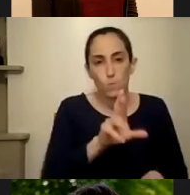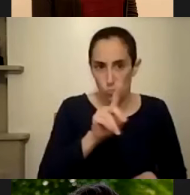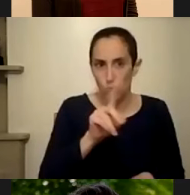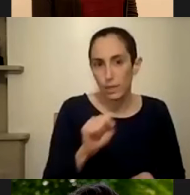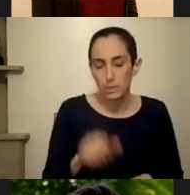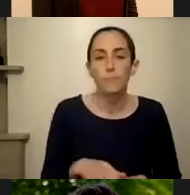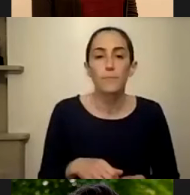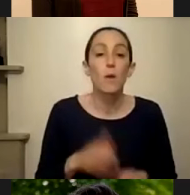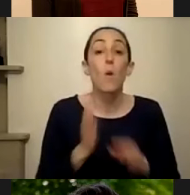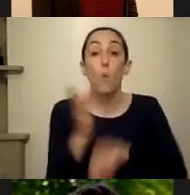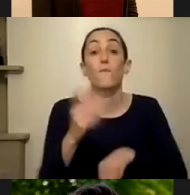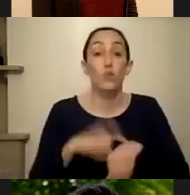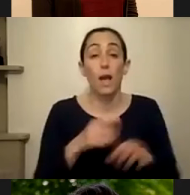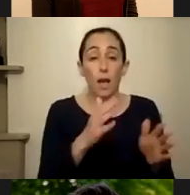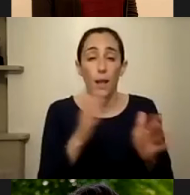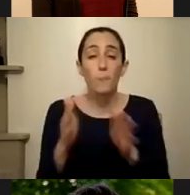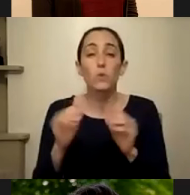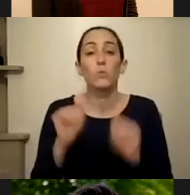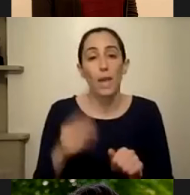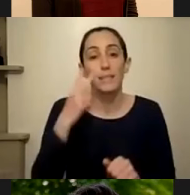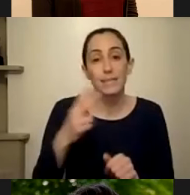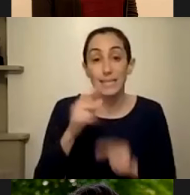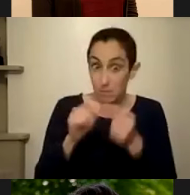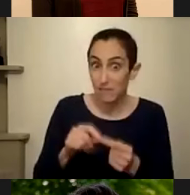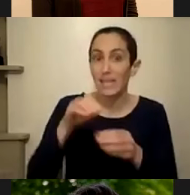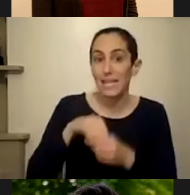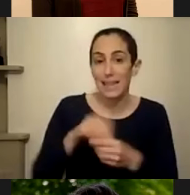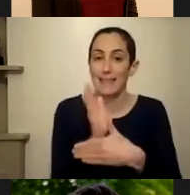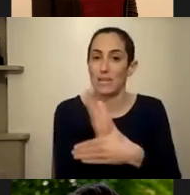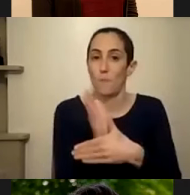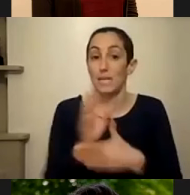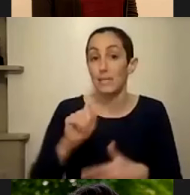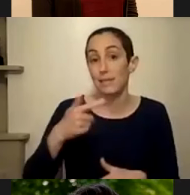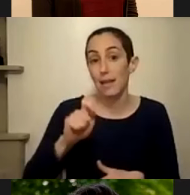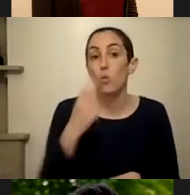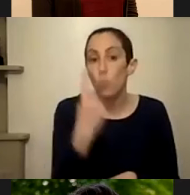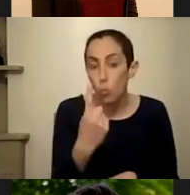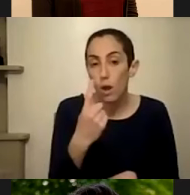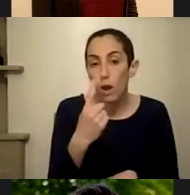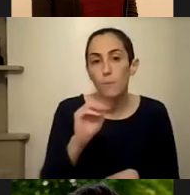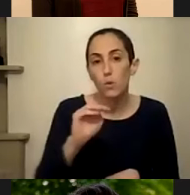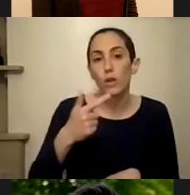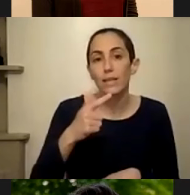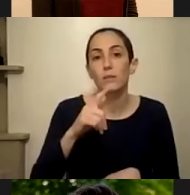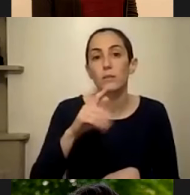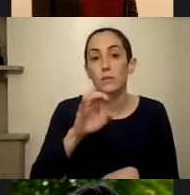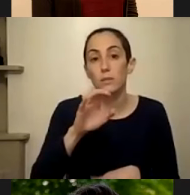see specifically in the intermediate stage, one mirror glial cells divided into two mirror